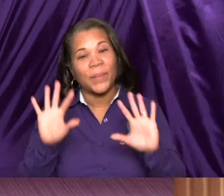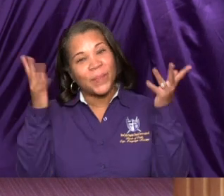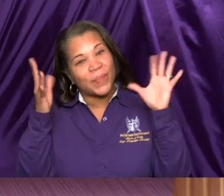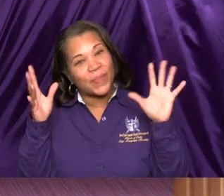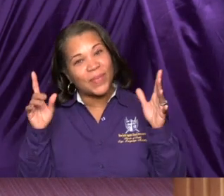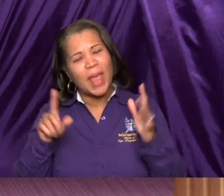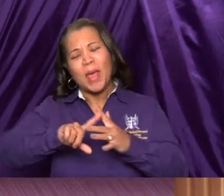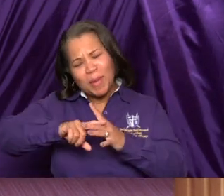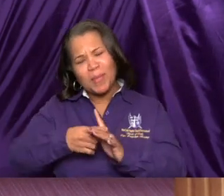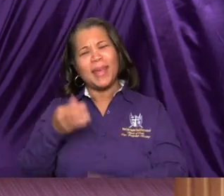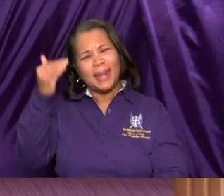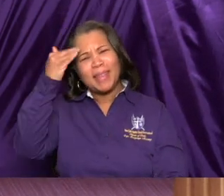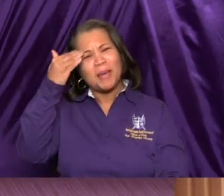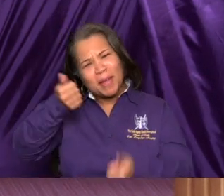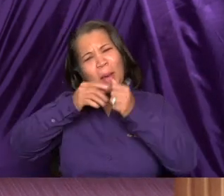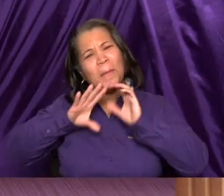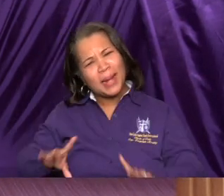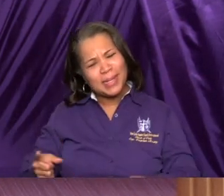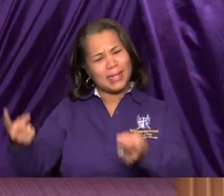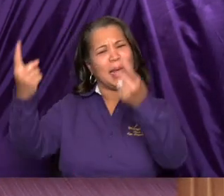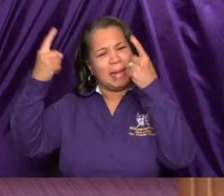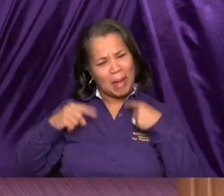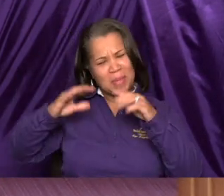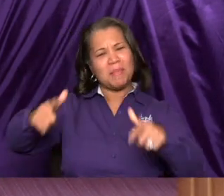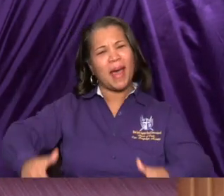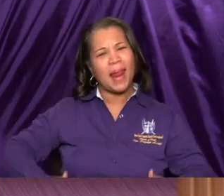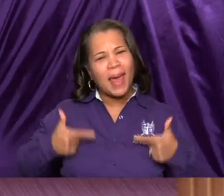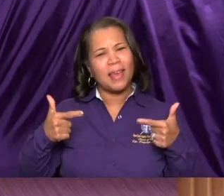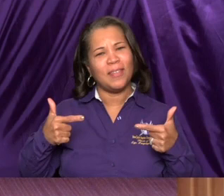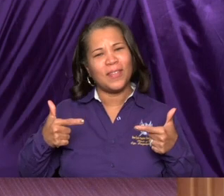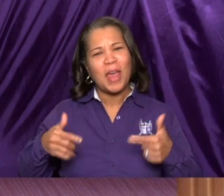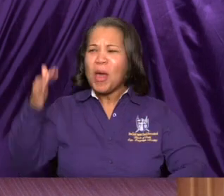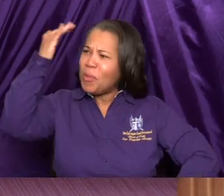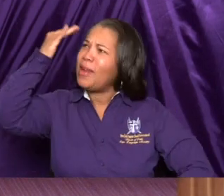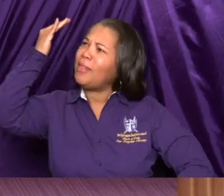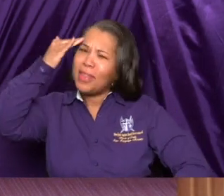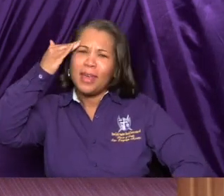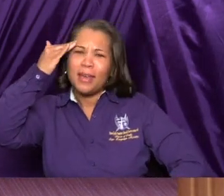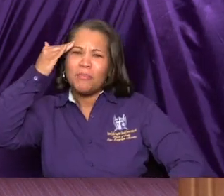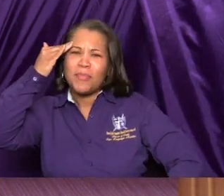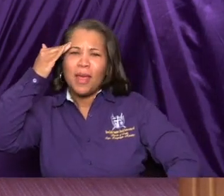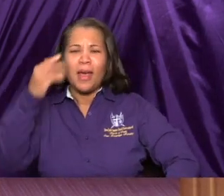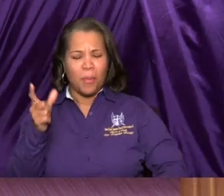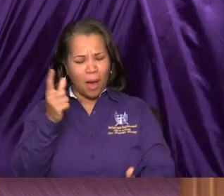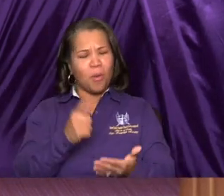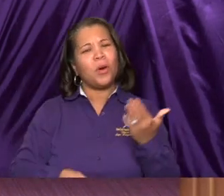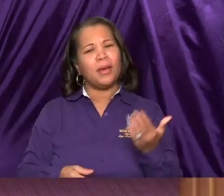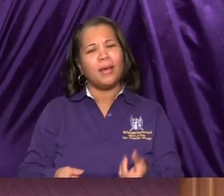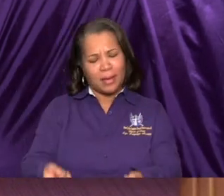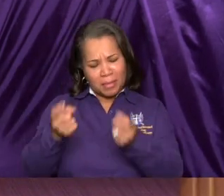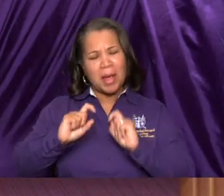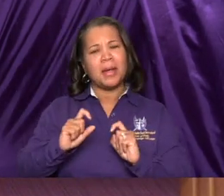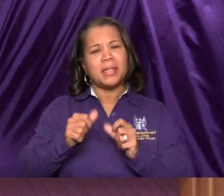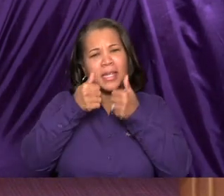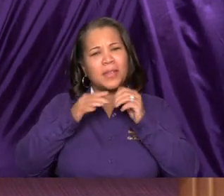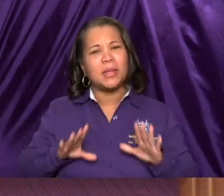And when I start thinking about the blessings that have fallen on my life, when I have thinking about the provision that God has given to me, when I